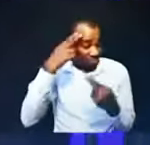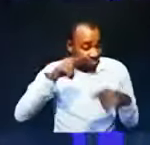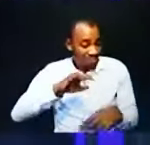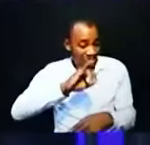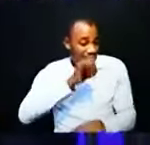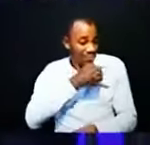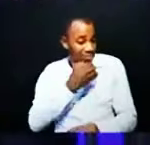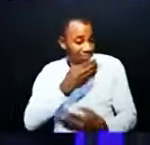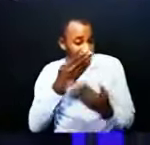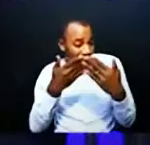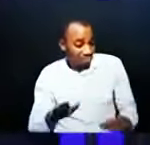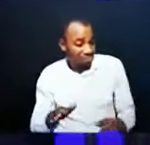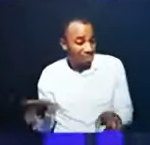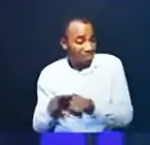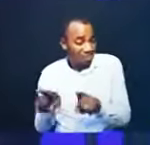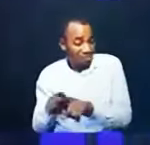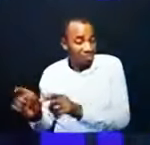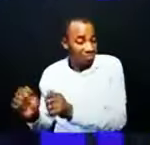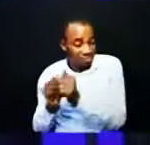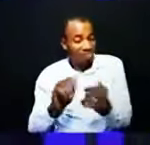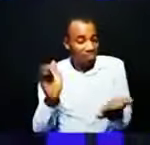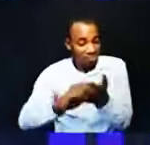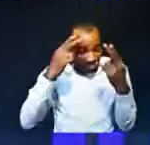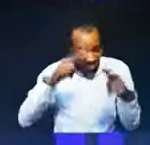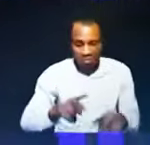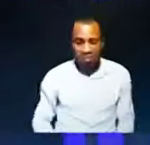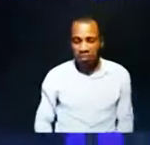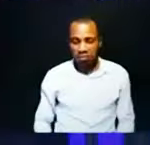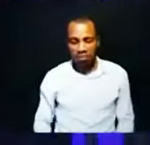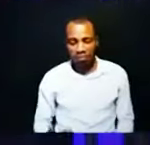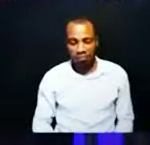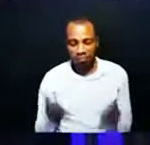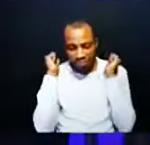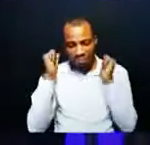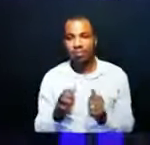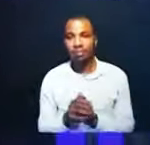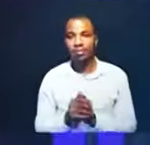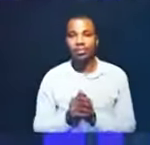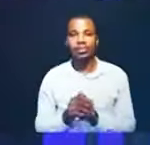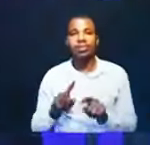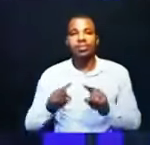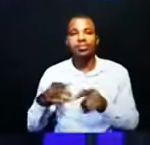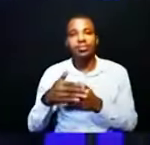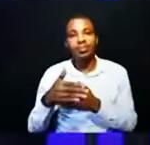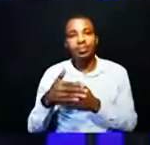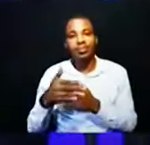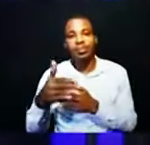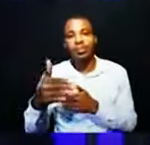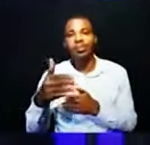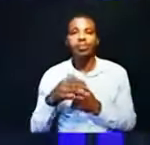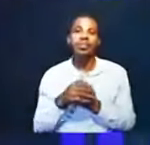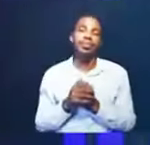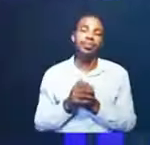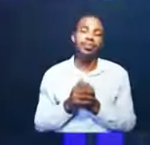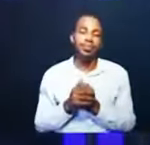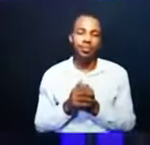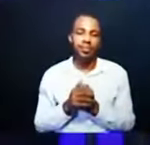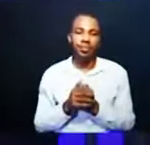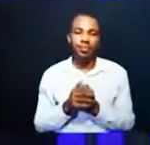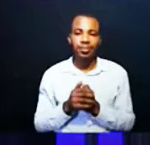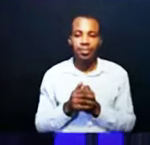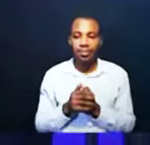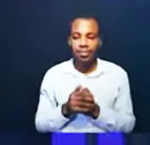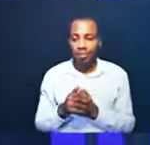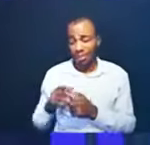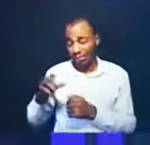a Yusef. But somehow, it got to a time that the old man saw that if they don't go and fetch food from